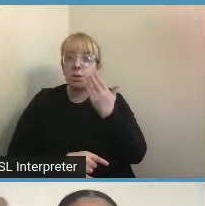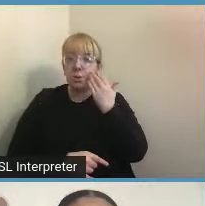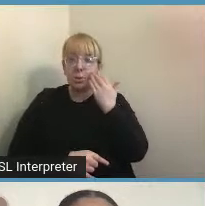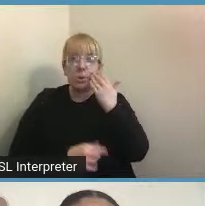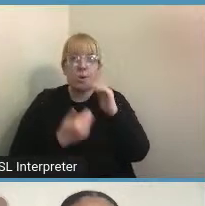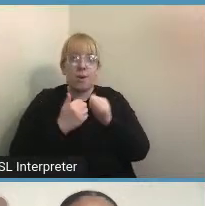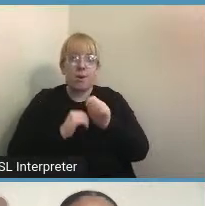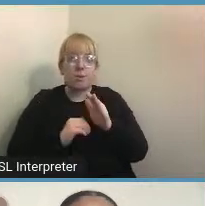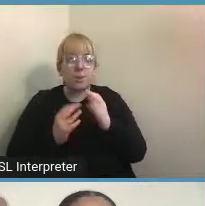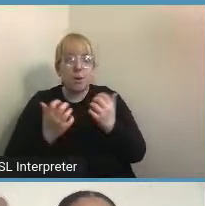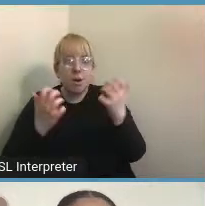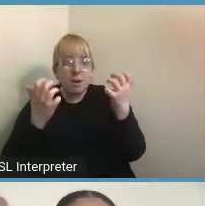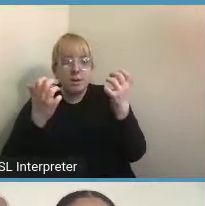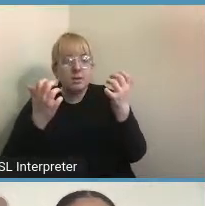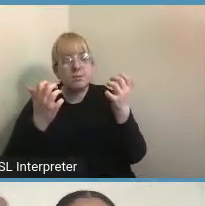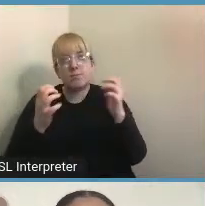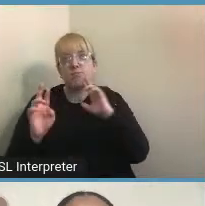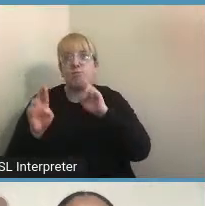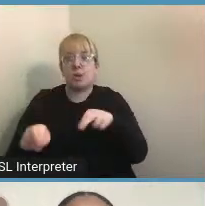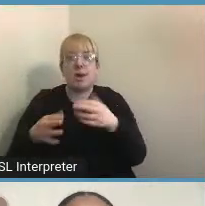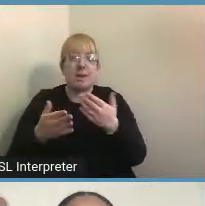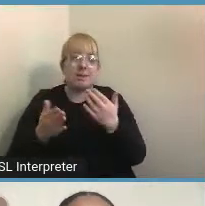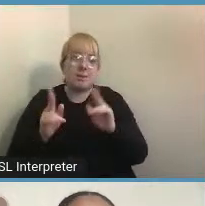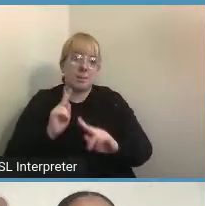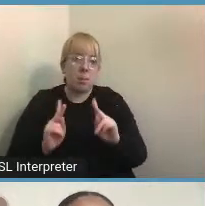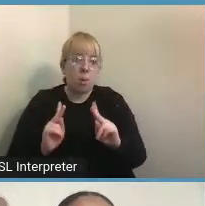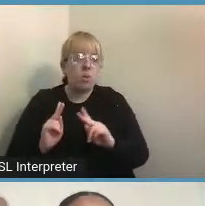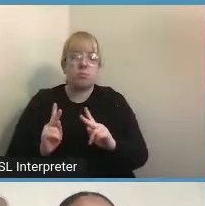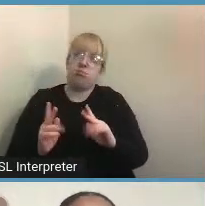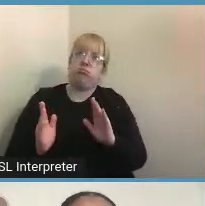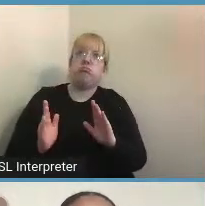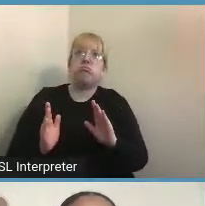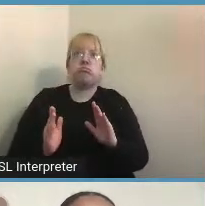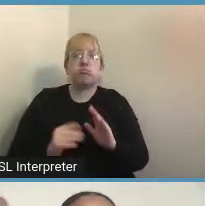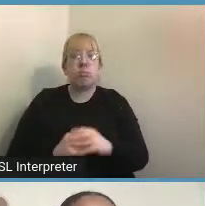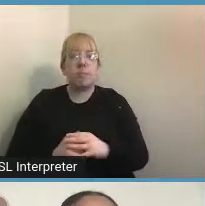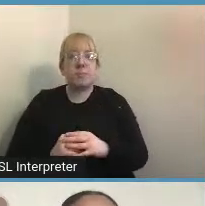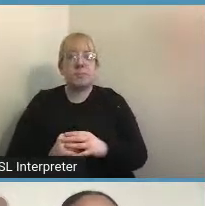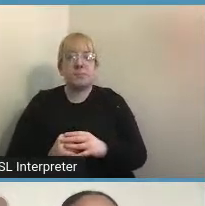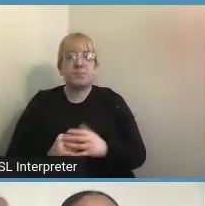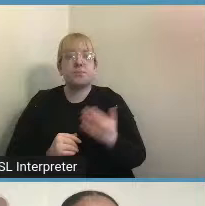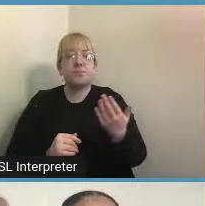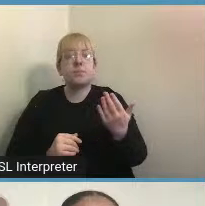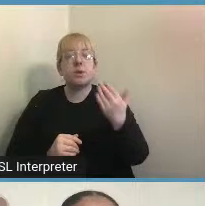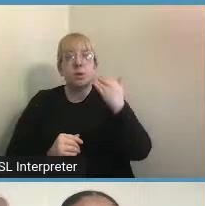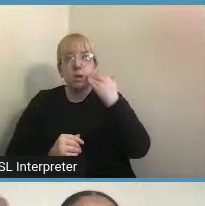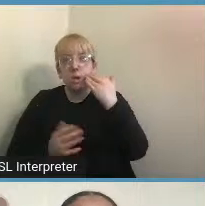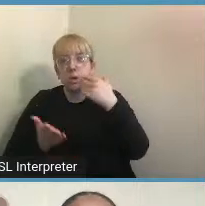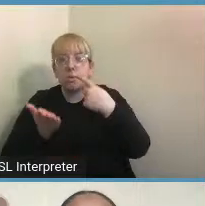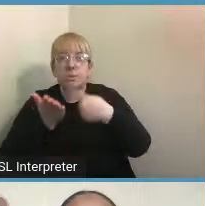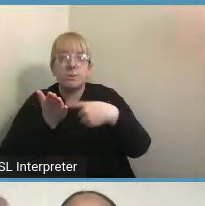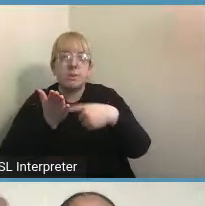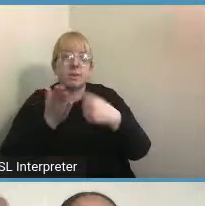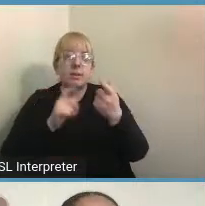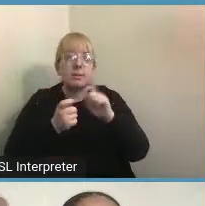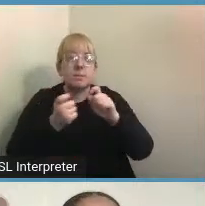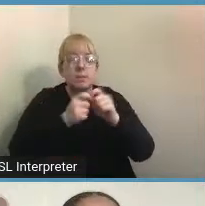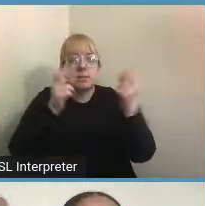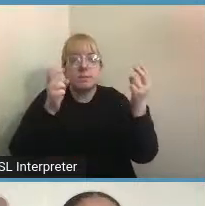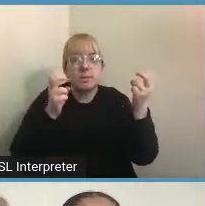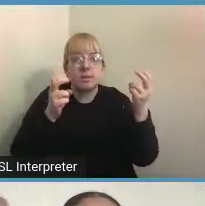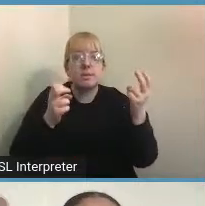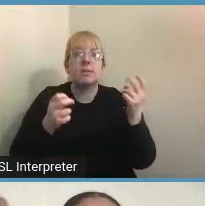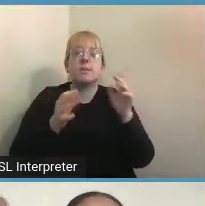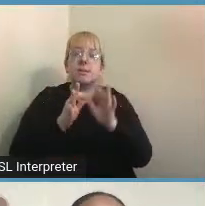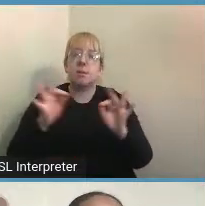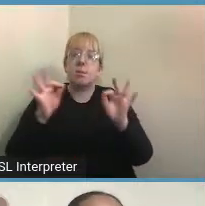audience, reacts to people, or, talking about certain topics, you don't want to have somebody